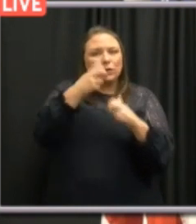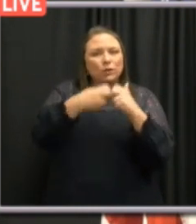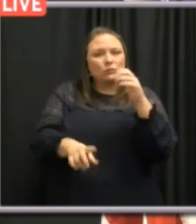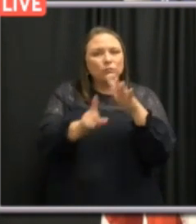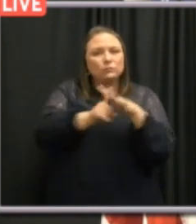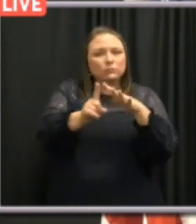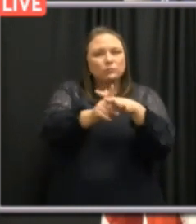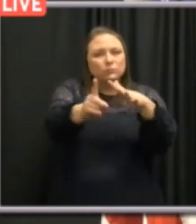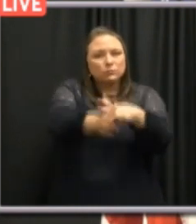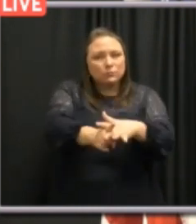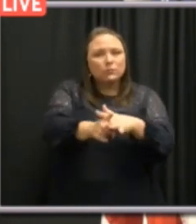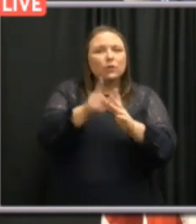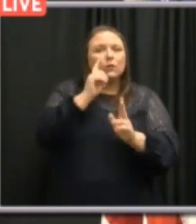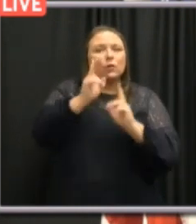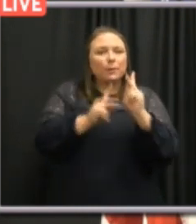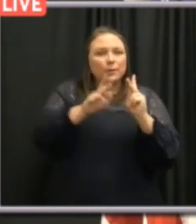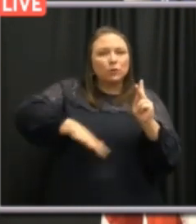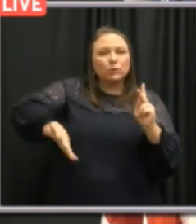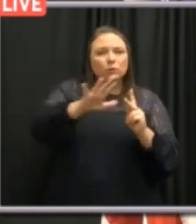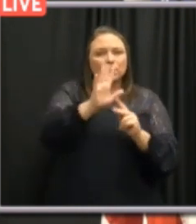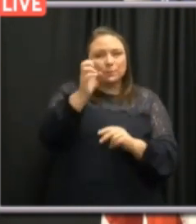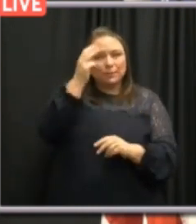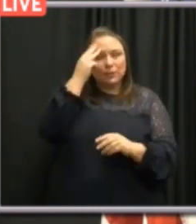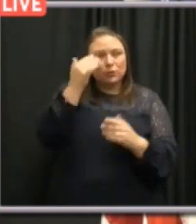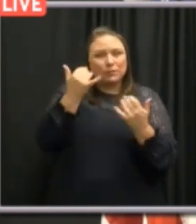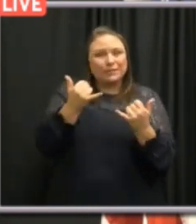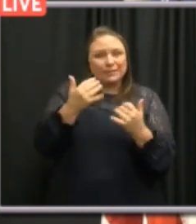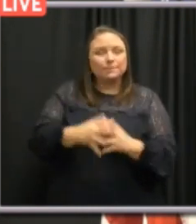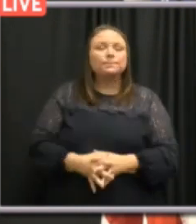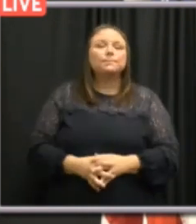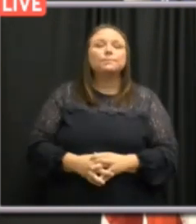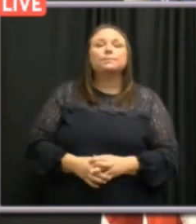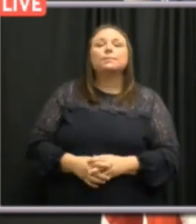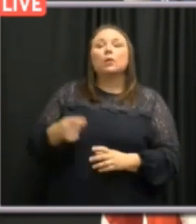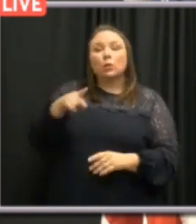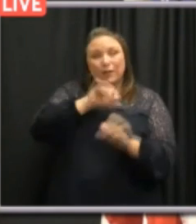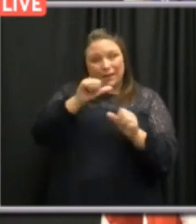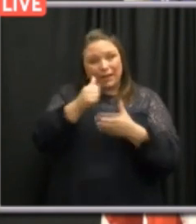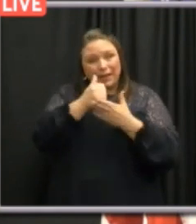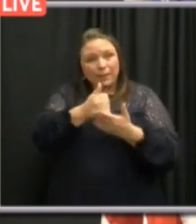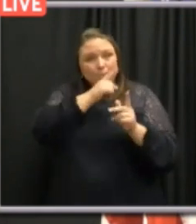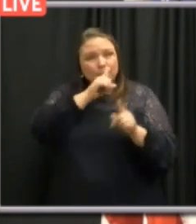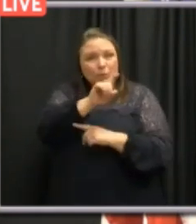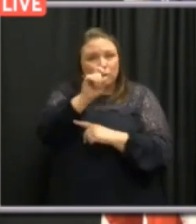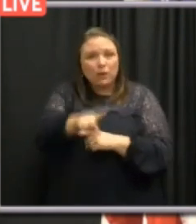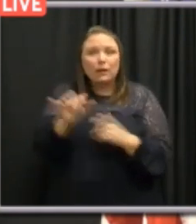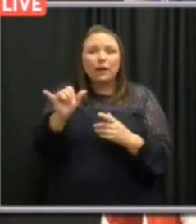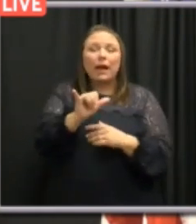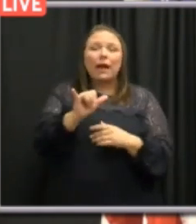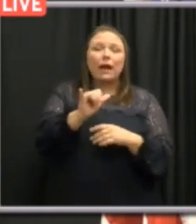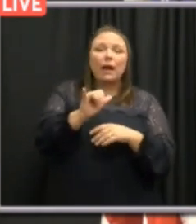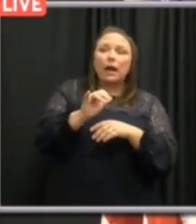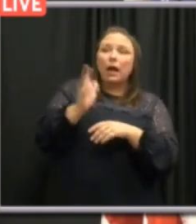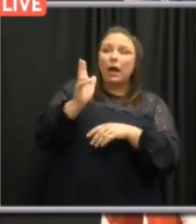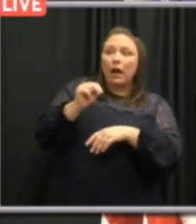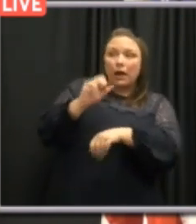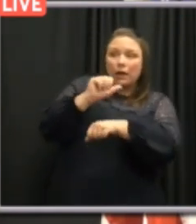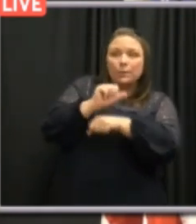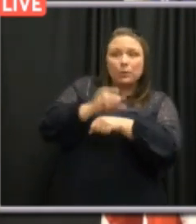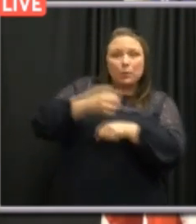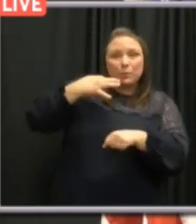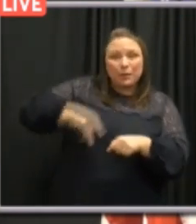by tenants and homeowners today. Legal Aid can help answer questions like, what employment benefits am I eligible